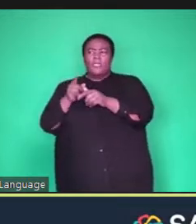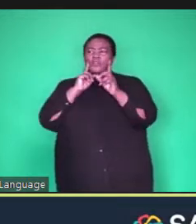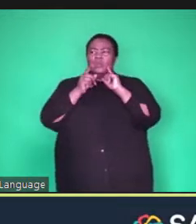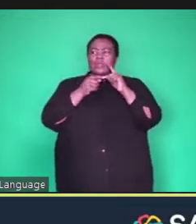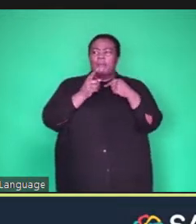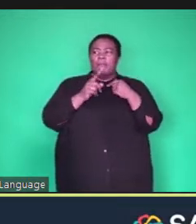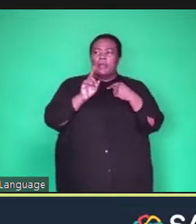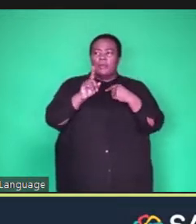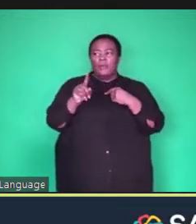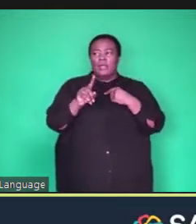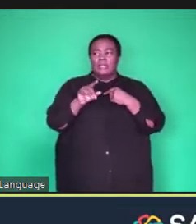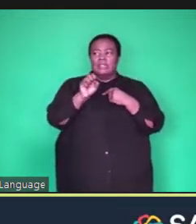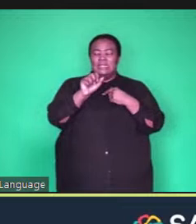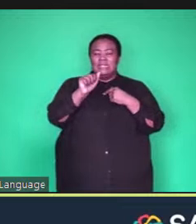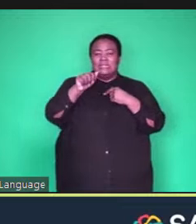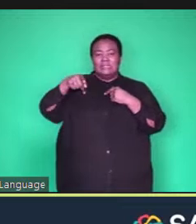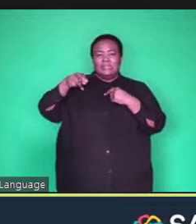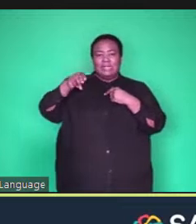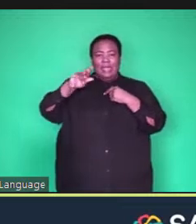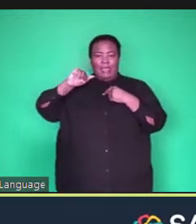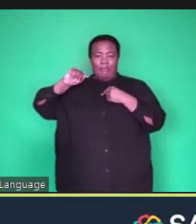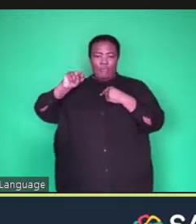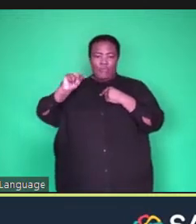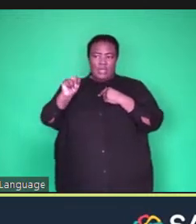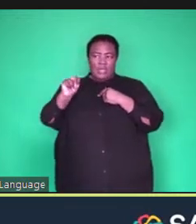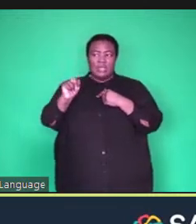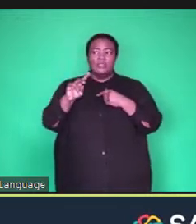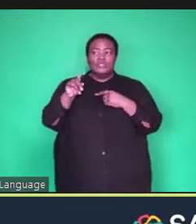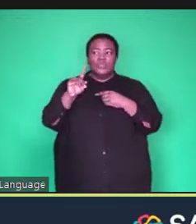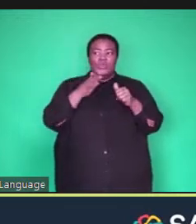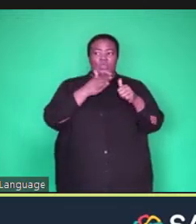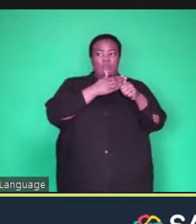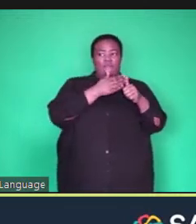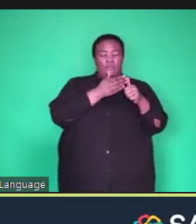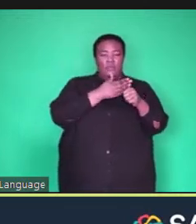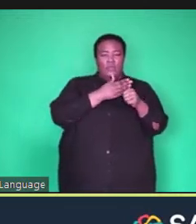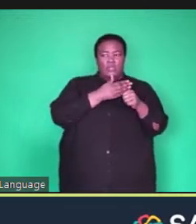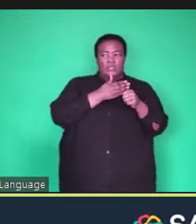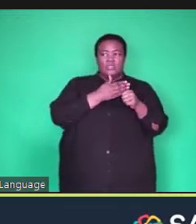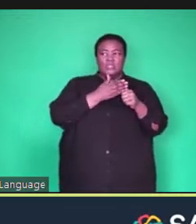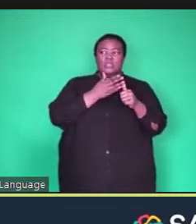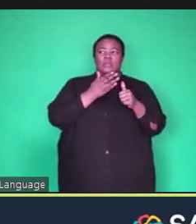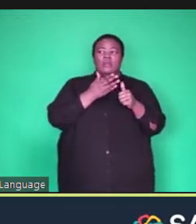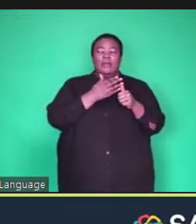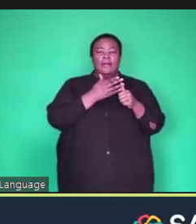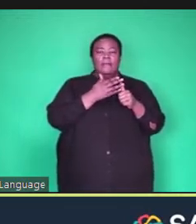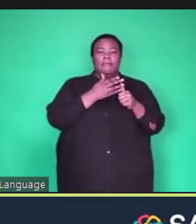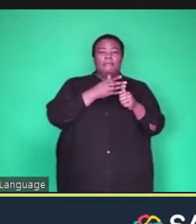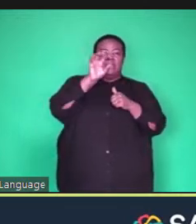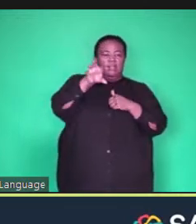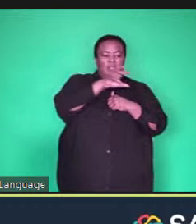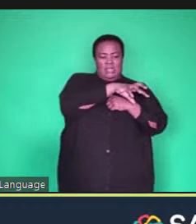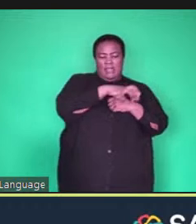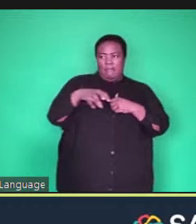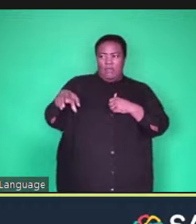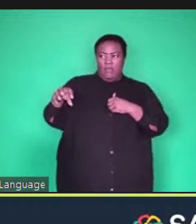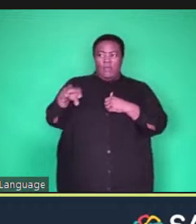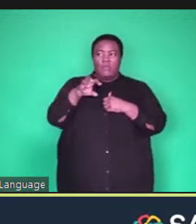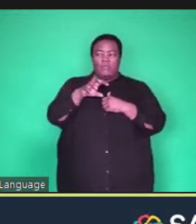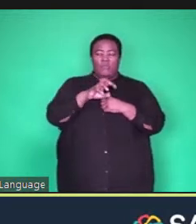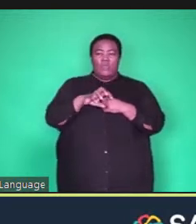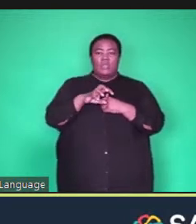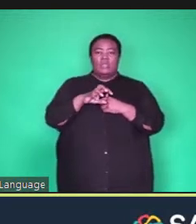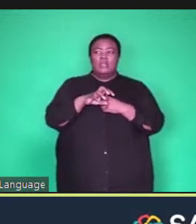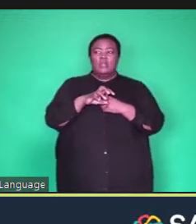The third data set is the National Income Dynamics Study. Very nicely, the way that Dori and